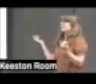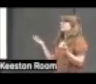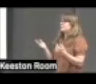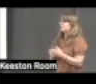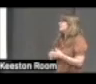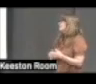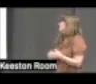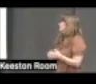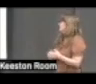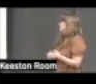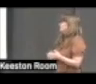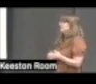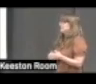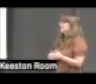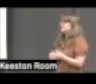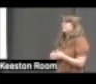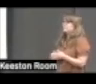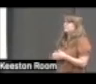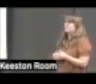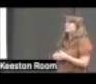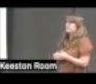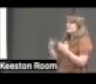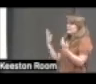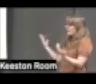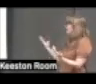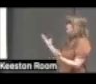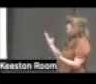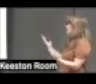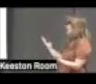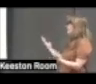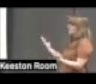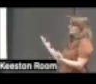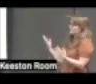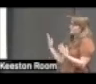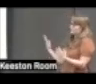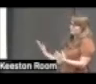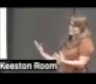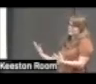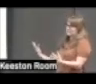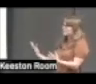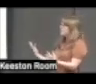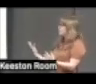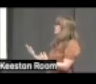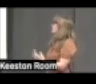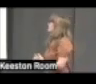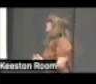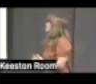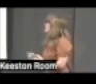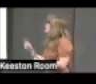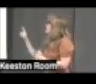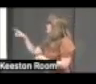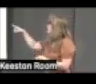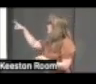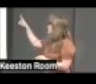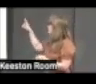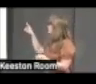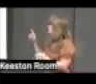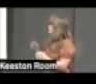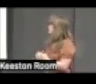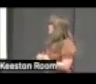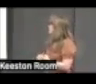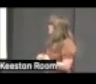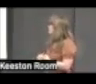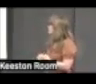most species is overexploitation. So we're still, I think the cod fishery is a good example of this, right? The graph you're seeing